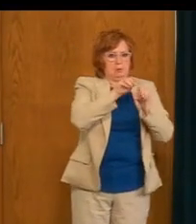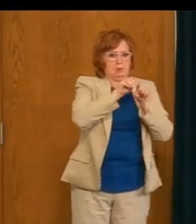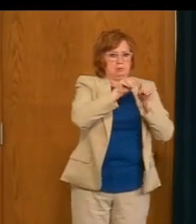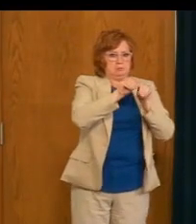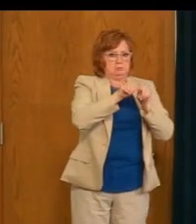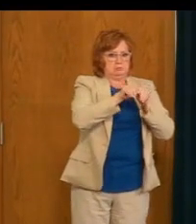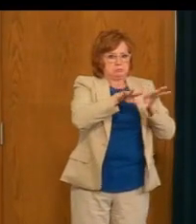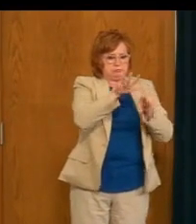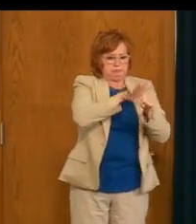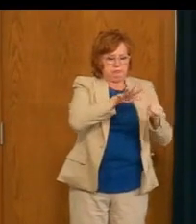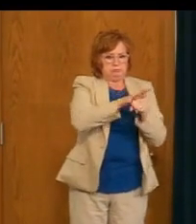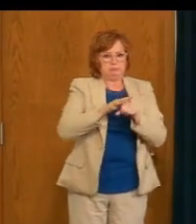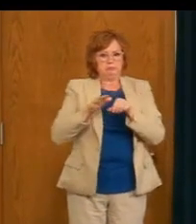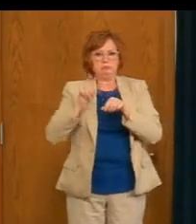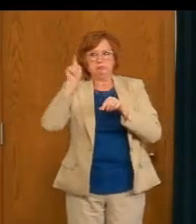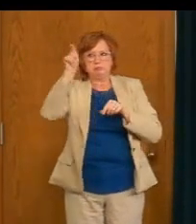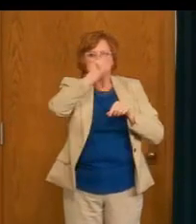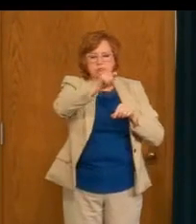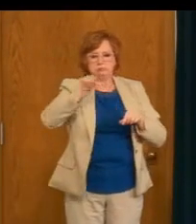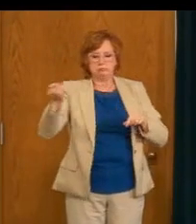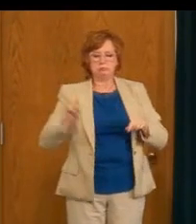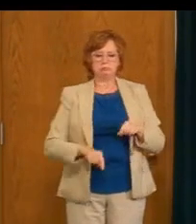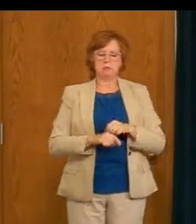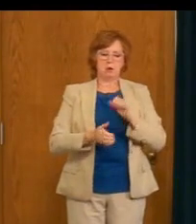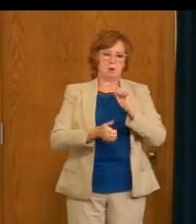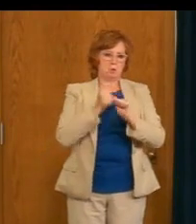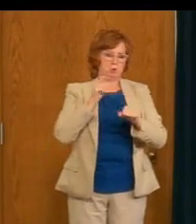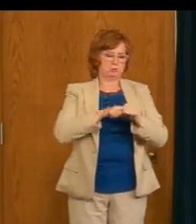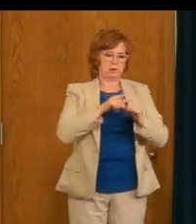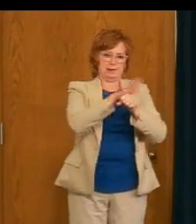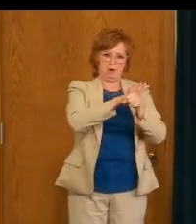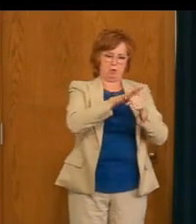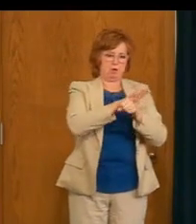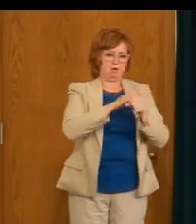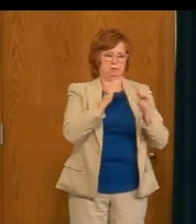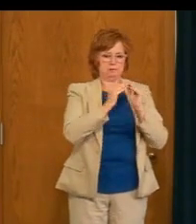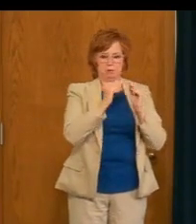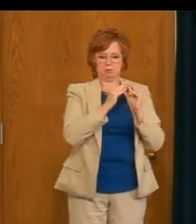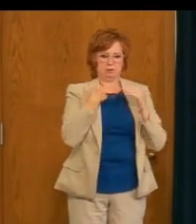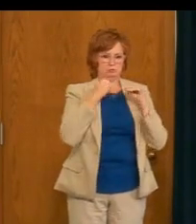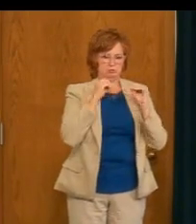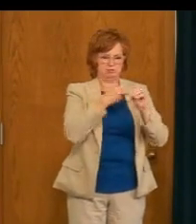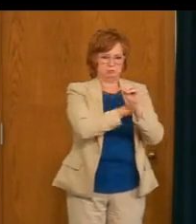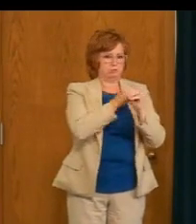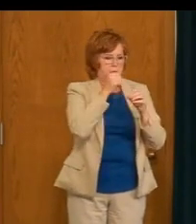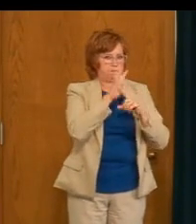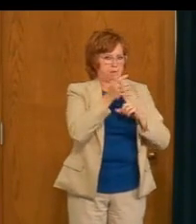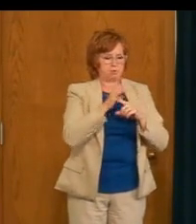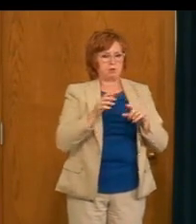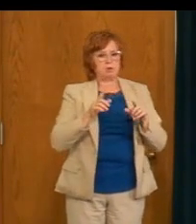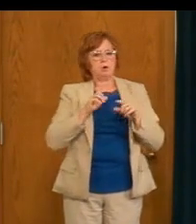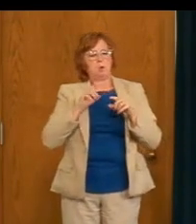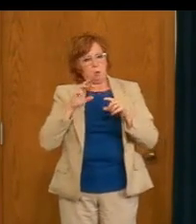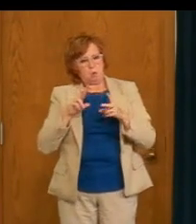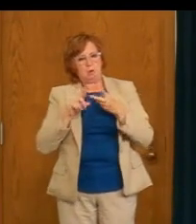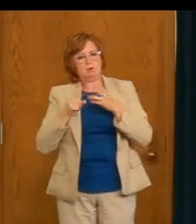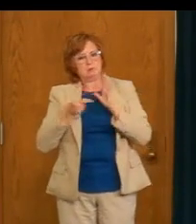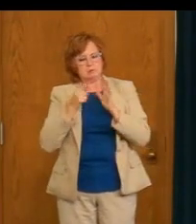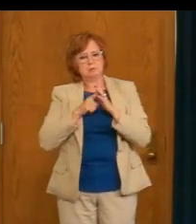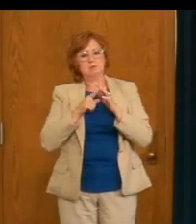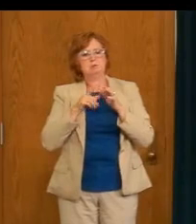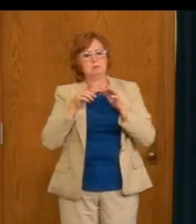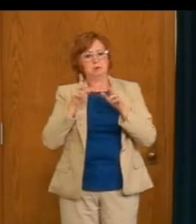in unvaccinated populations, with some breakthrough cases in those with 1 dose or second dose, as we described. And it's important to